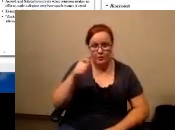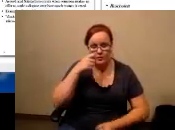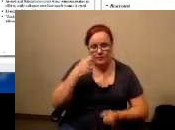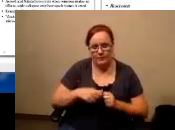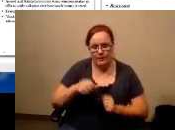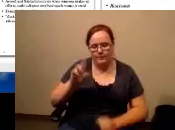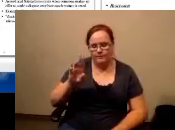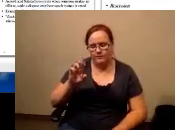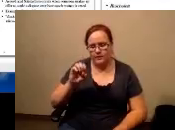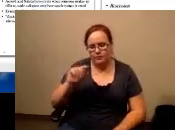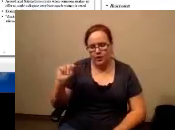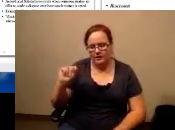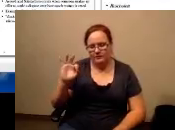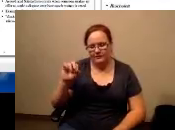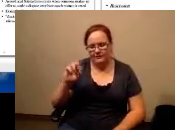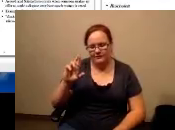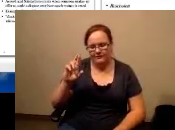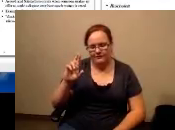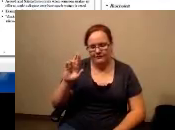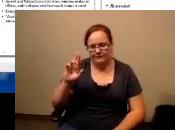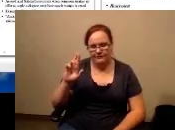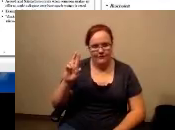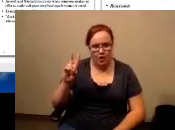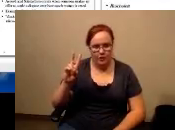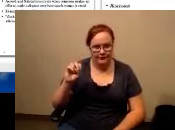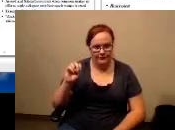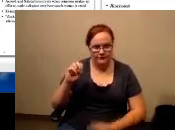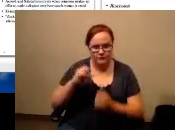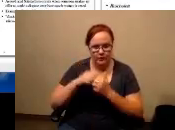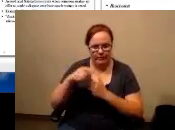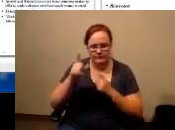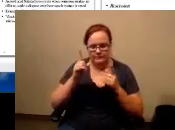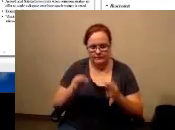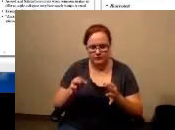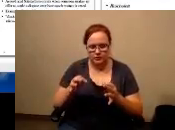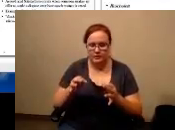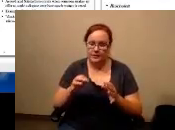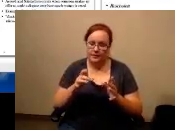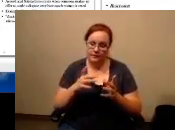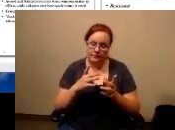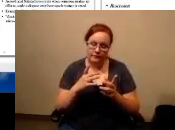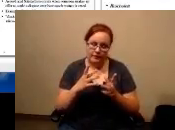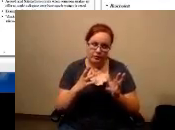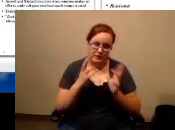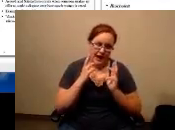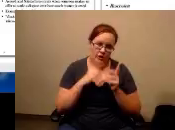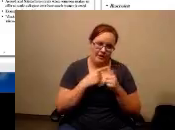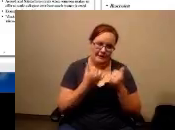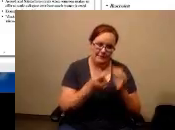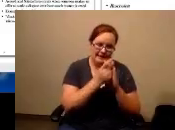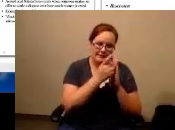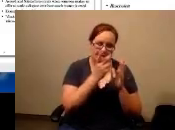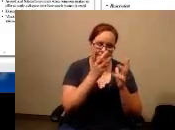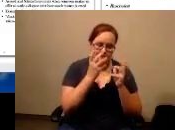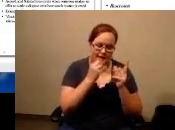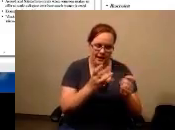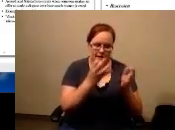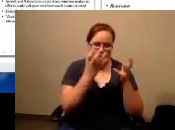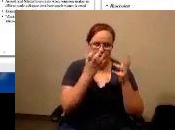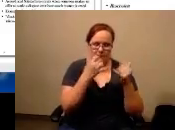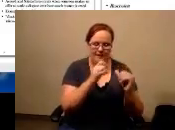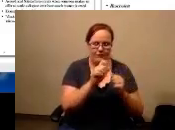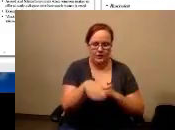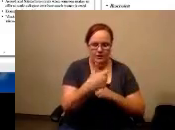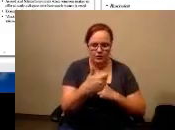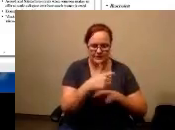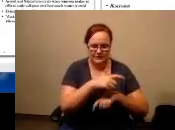situation. And immediately decide they want to play for their team. And they tell, after